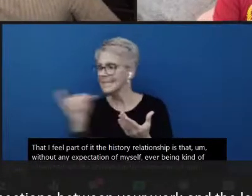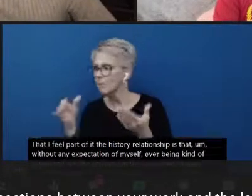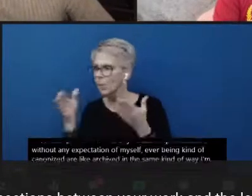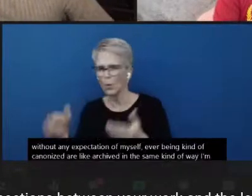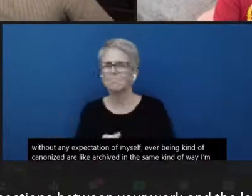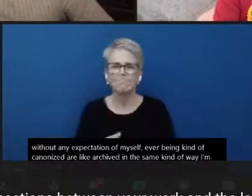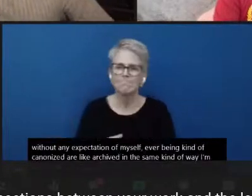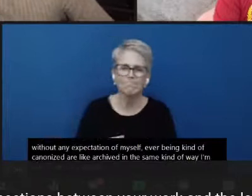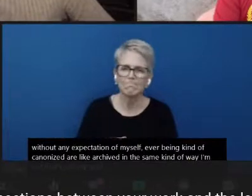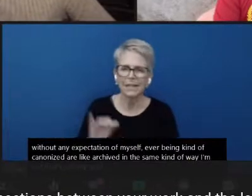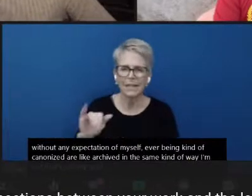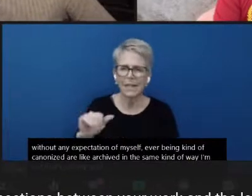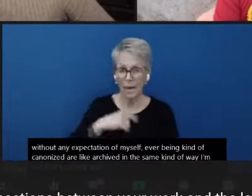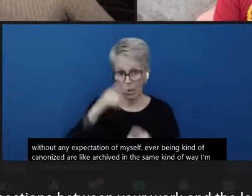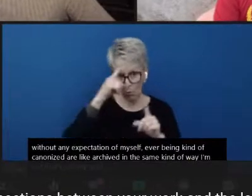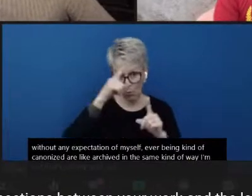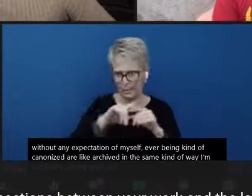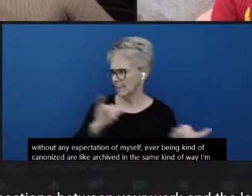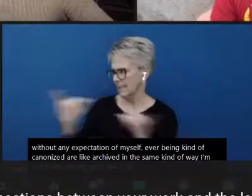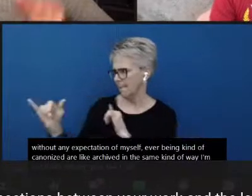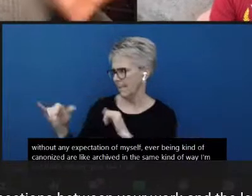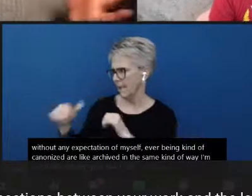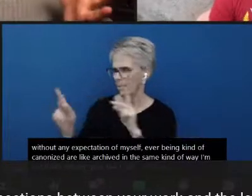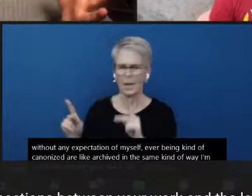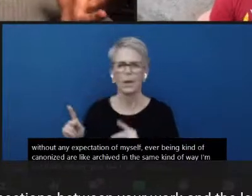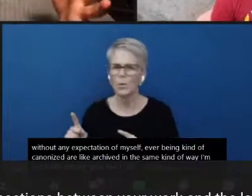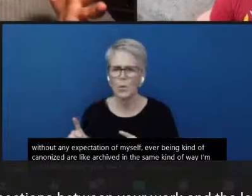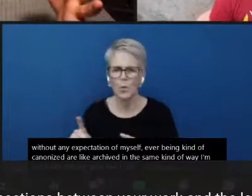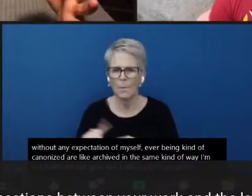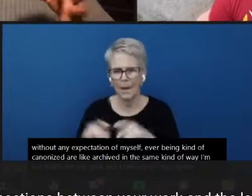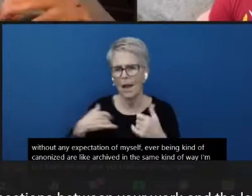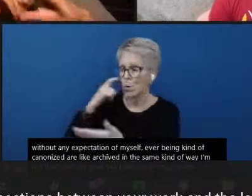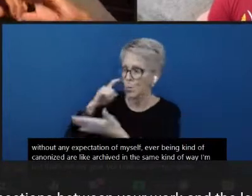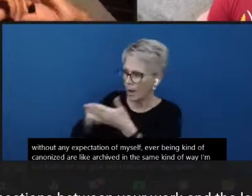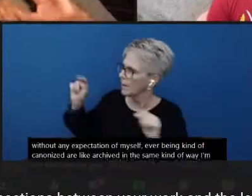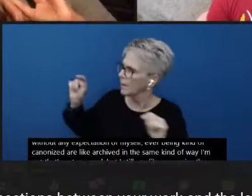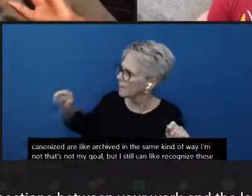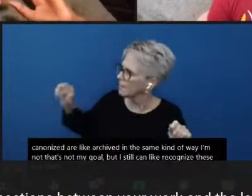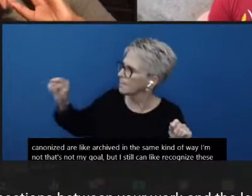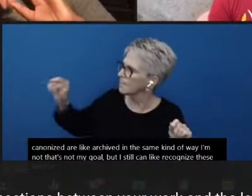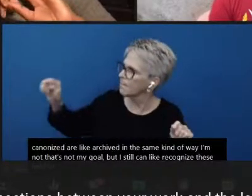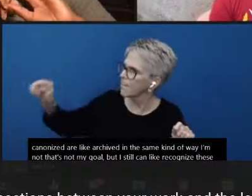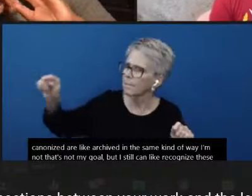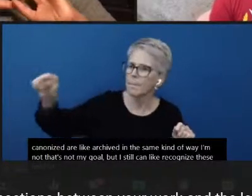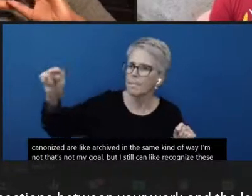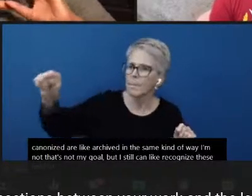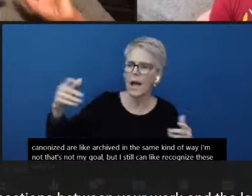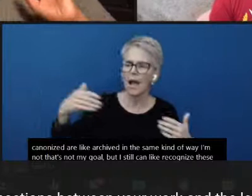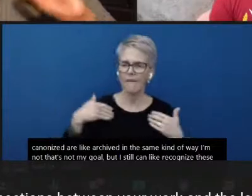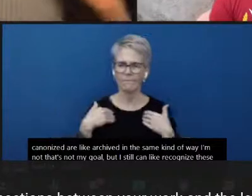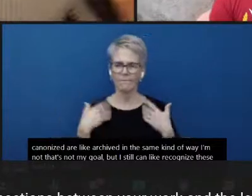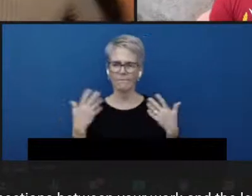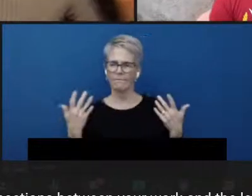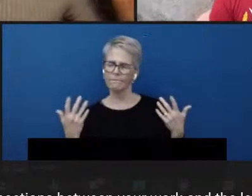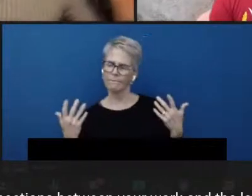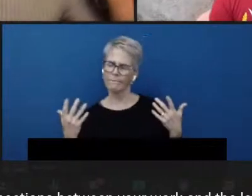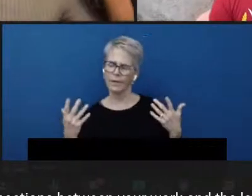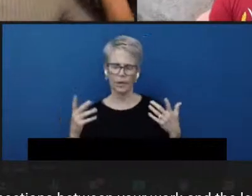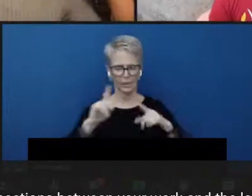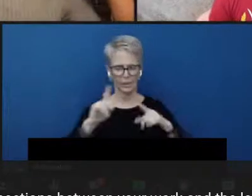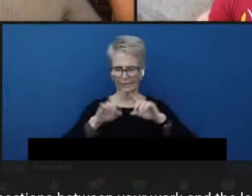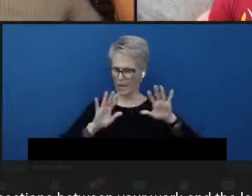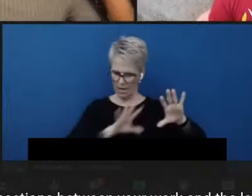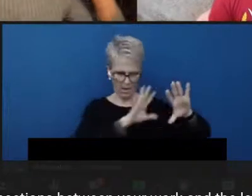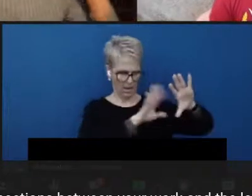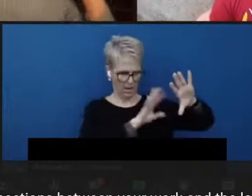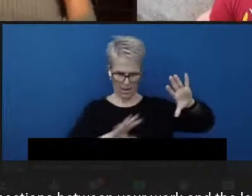That's not my goal, but I still can like recognize these kind of a constellation of genealogies